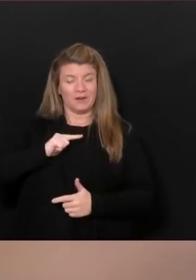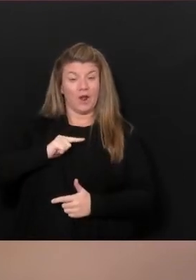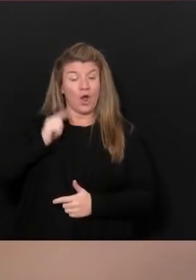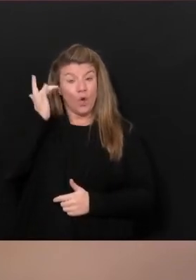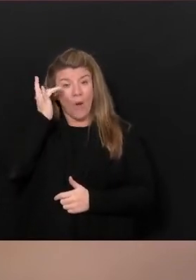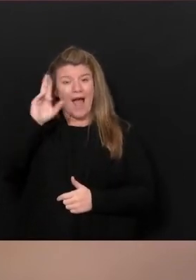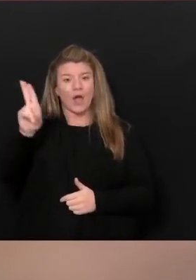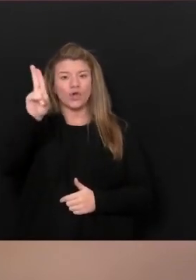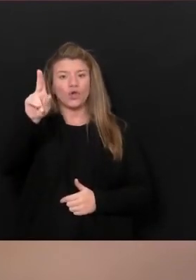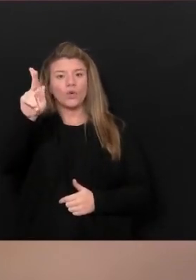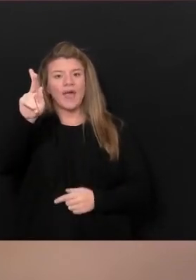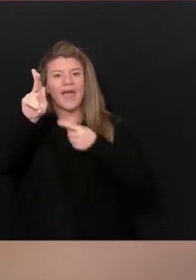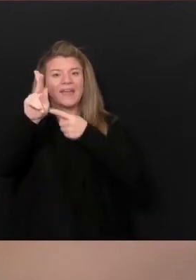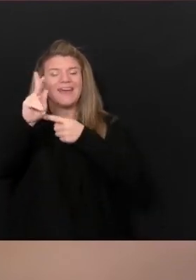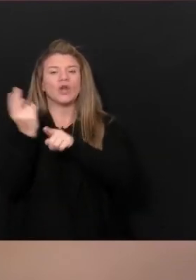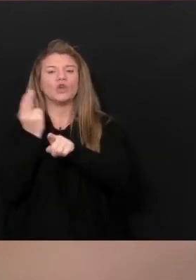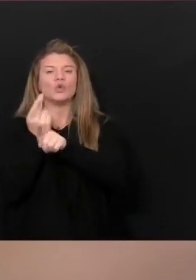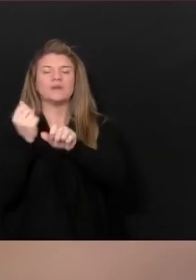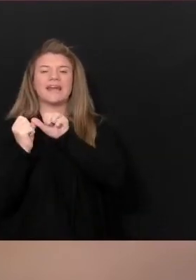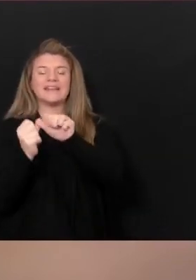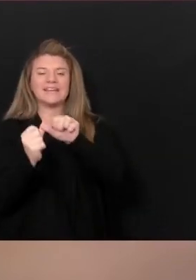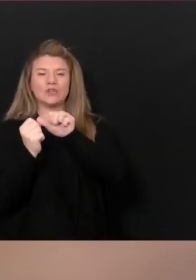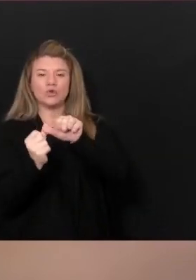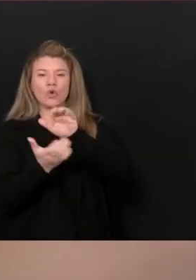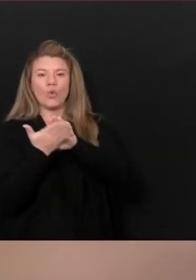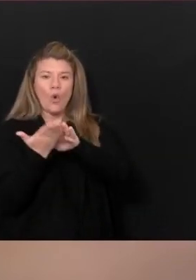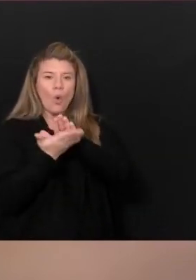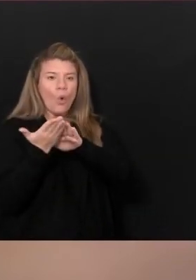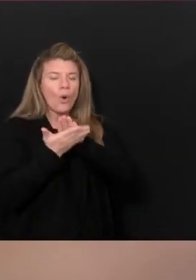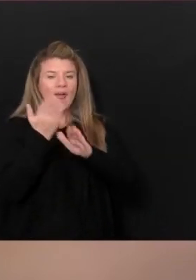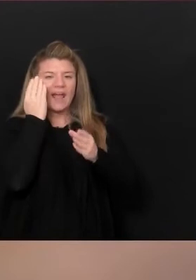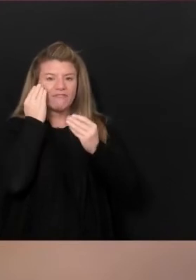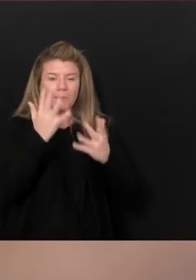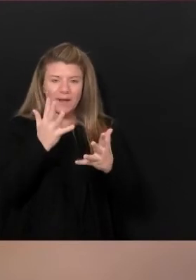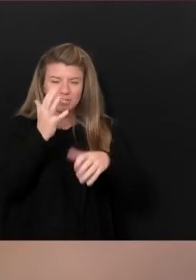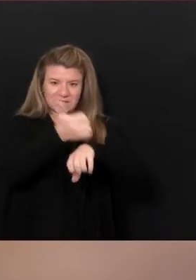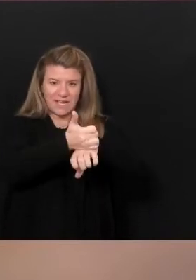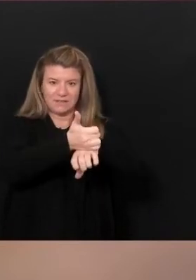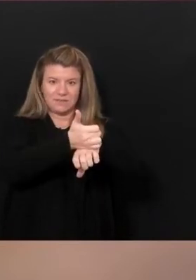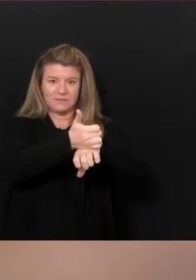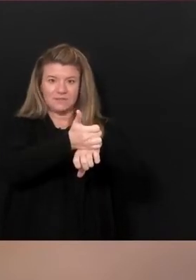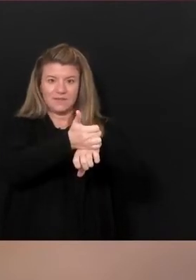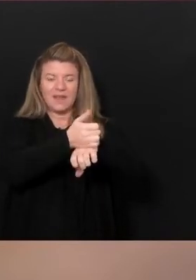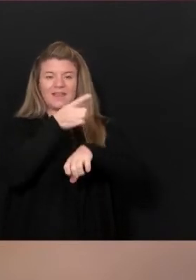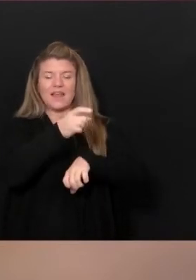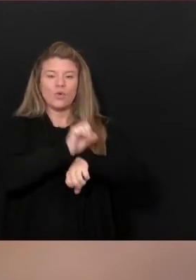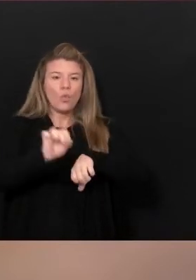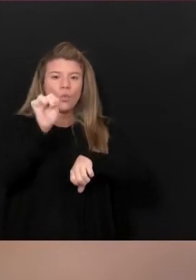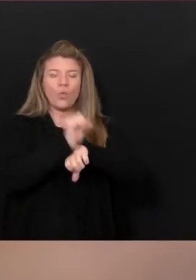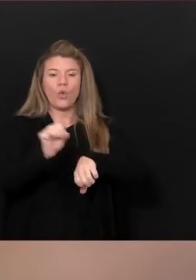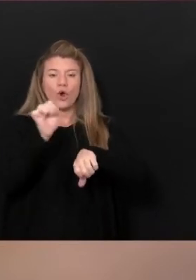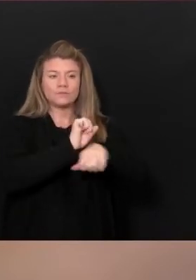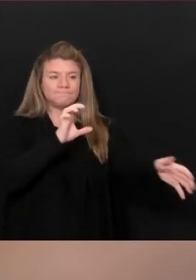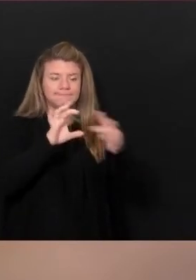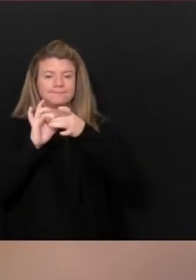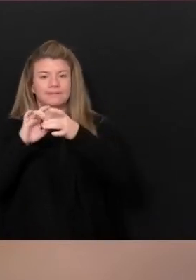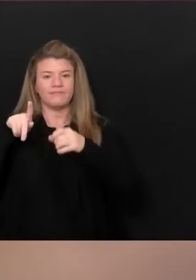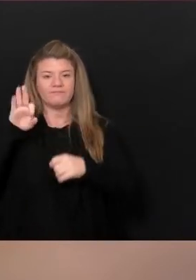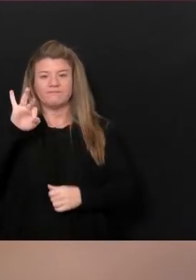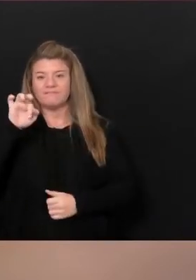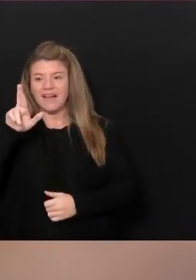a continuous rolling information set to work with Pfizer to get